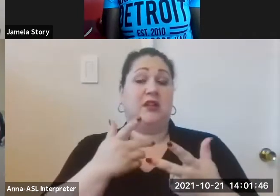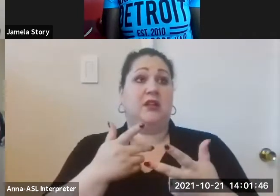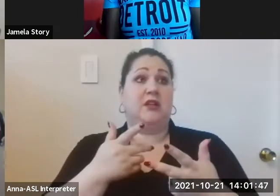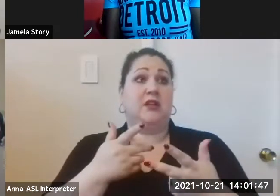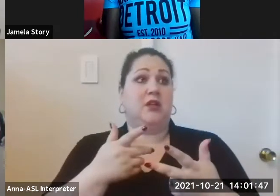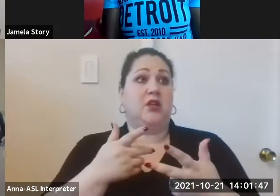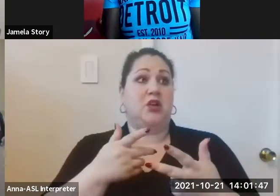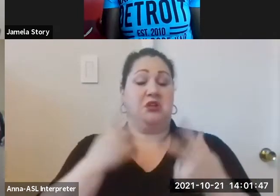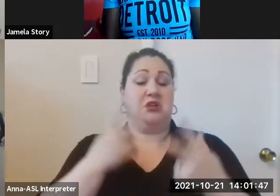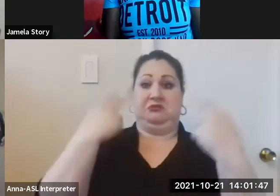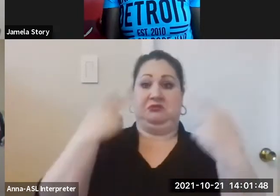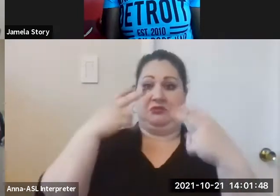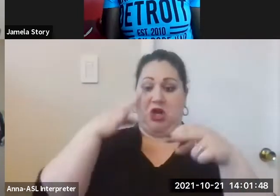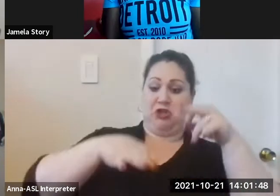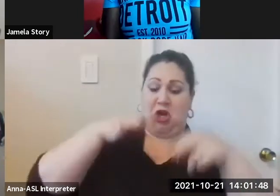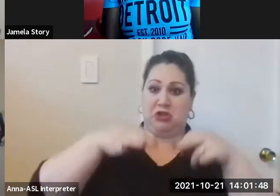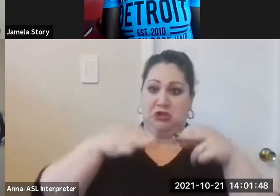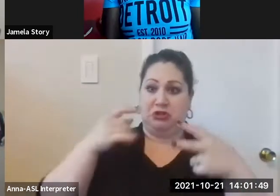demoralized,